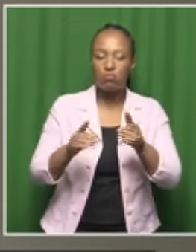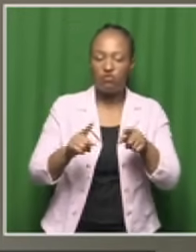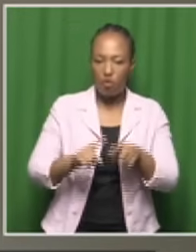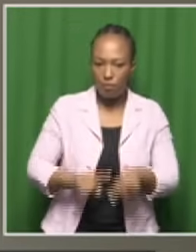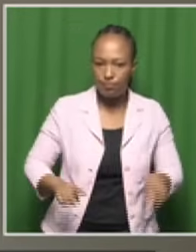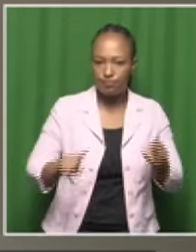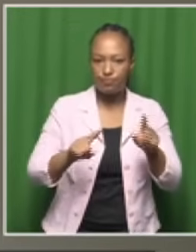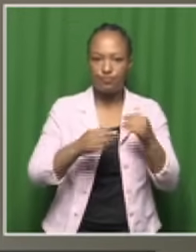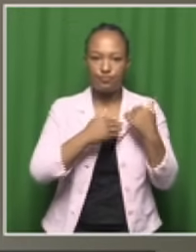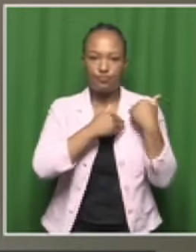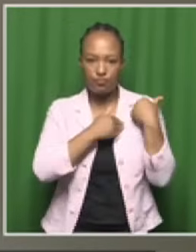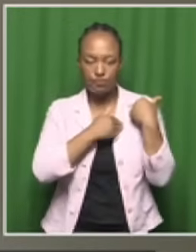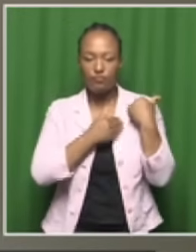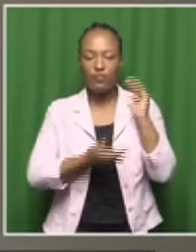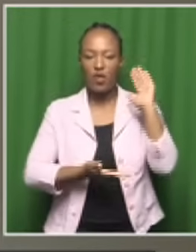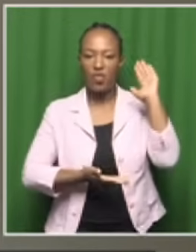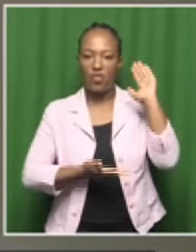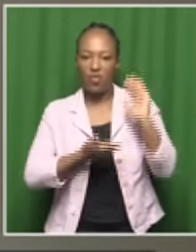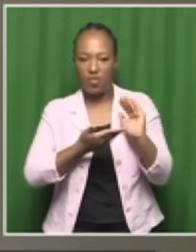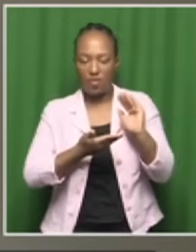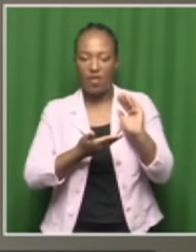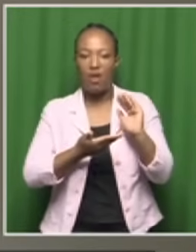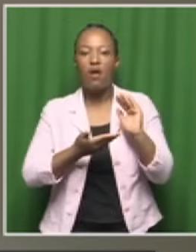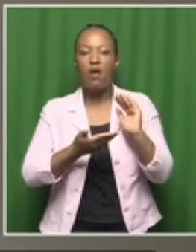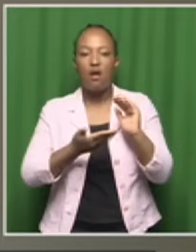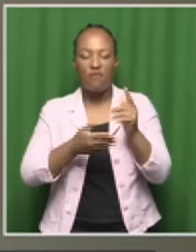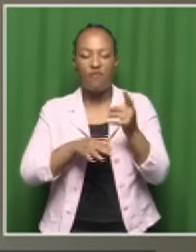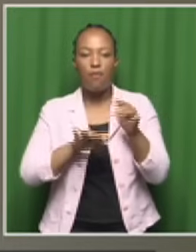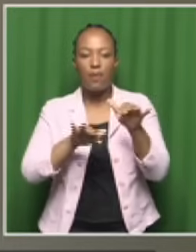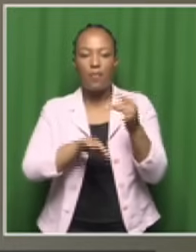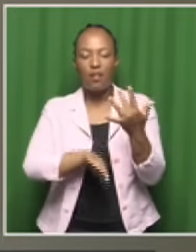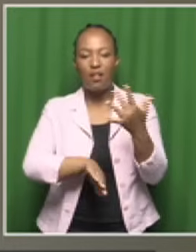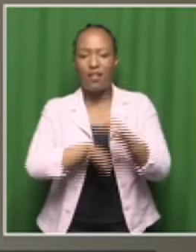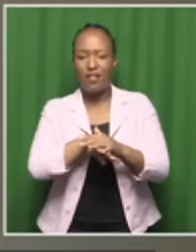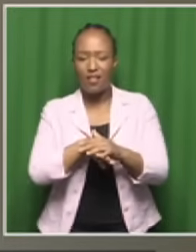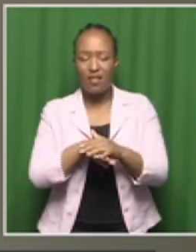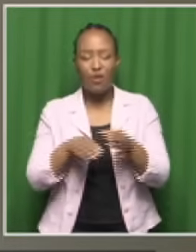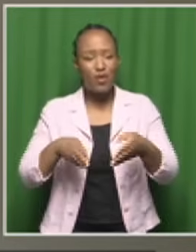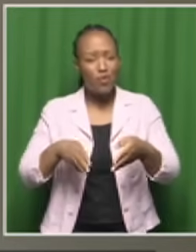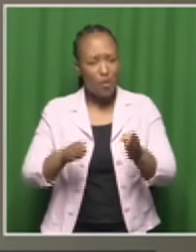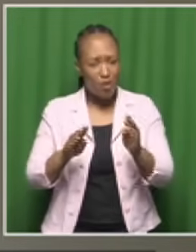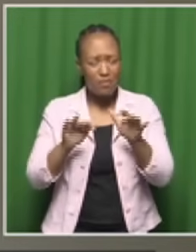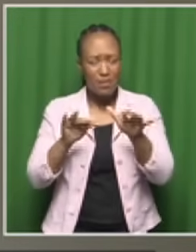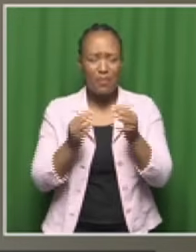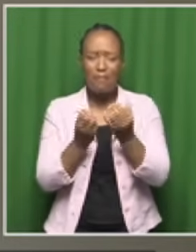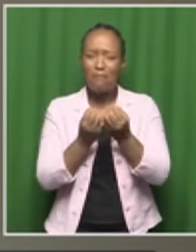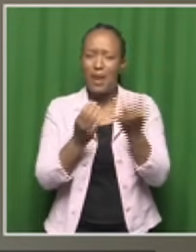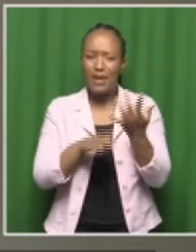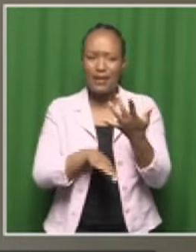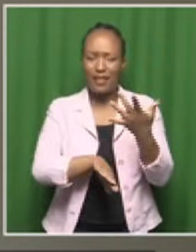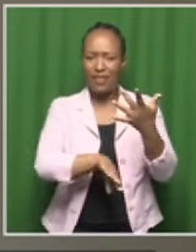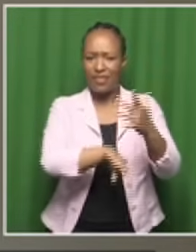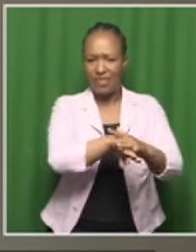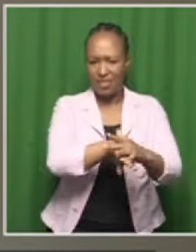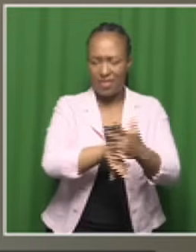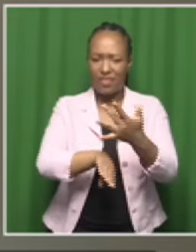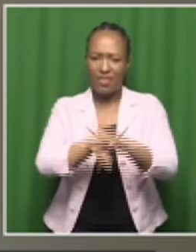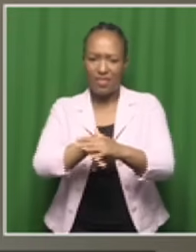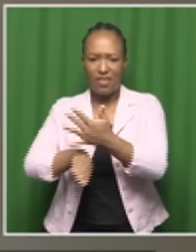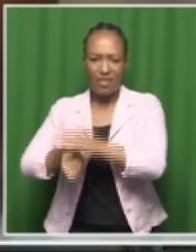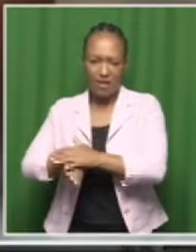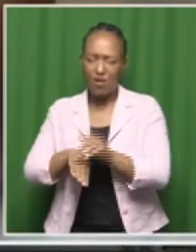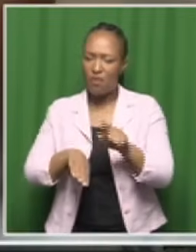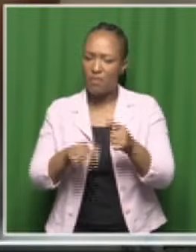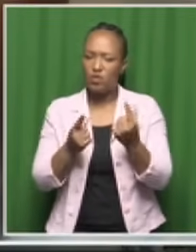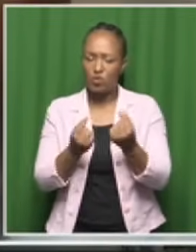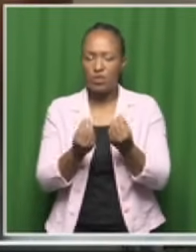African roads and reducing our road fatalities. We are losing way too many people on on South African roads, and definitely more needs to be done.